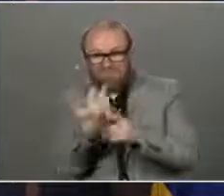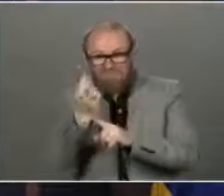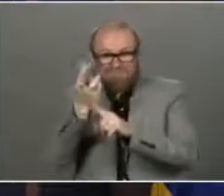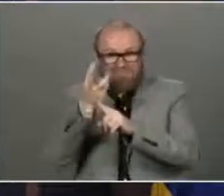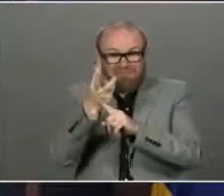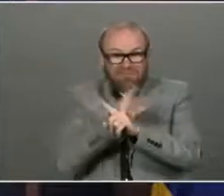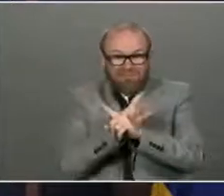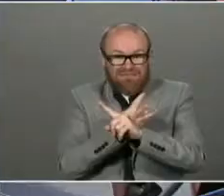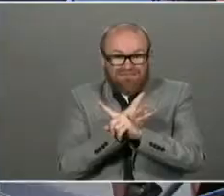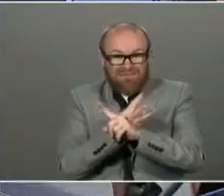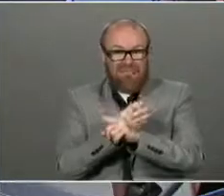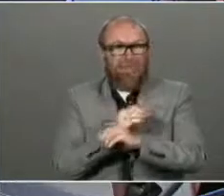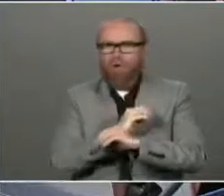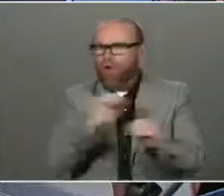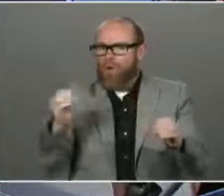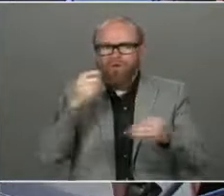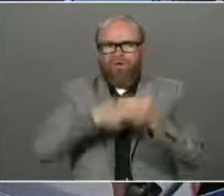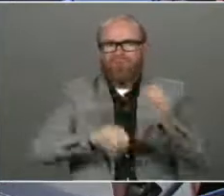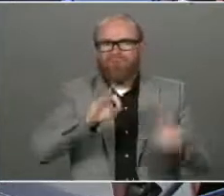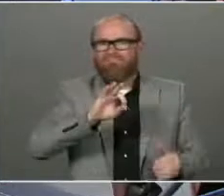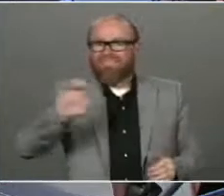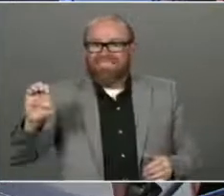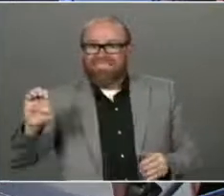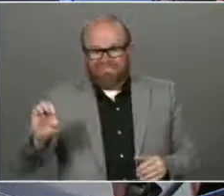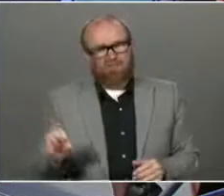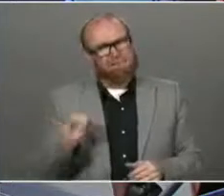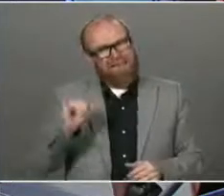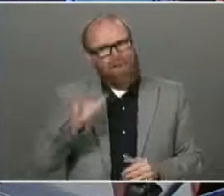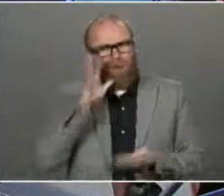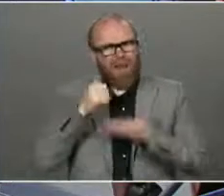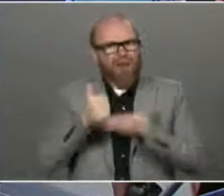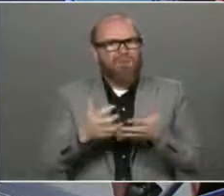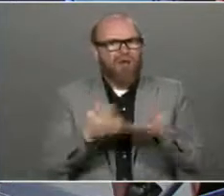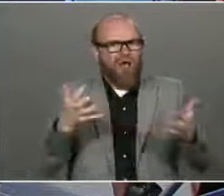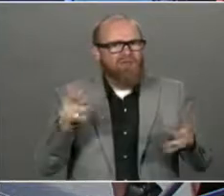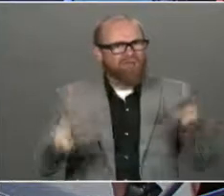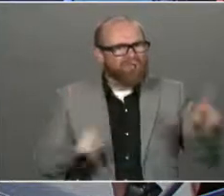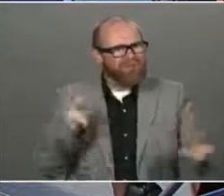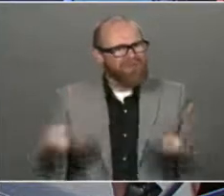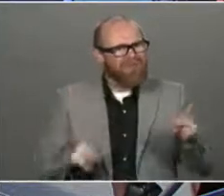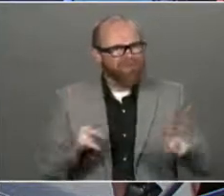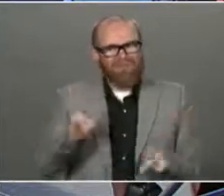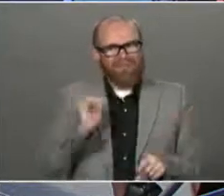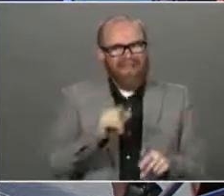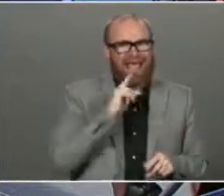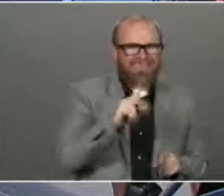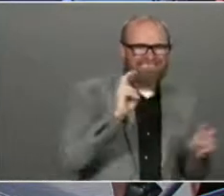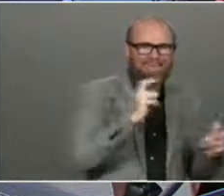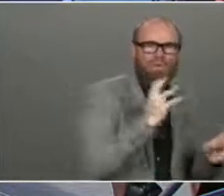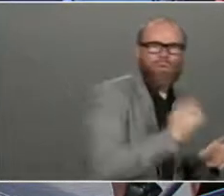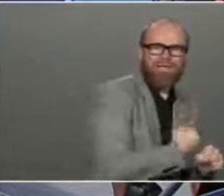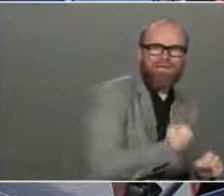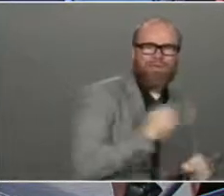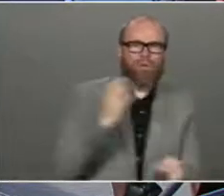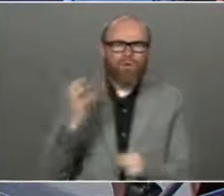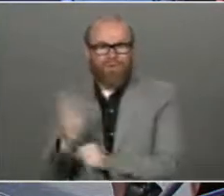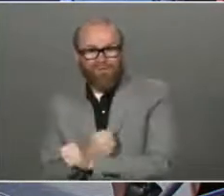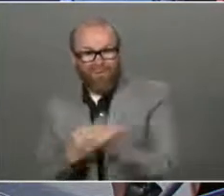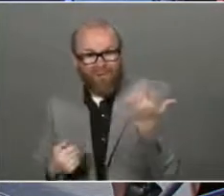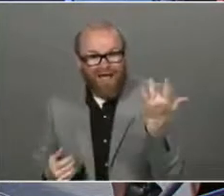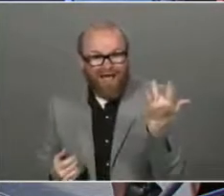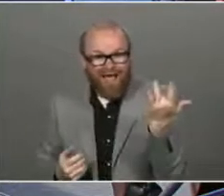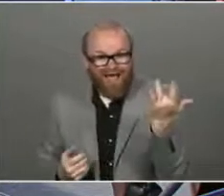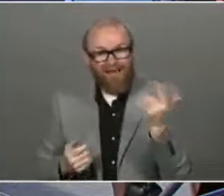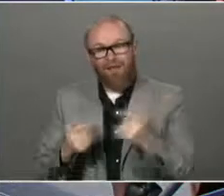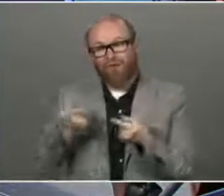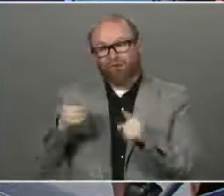like that. We know that wouldn't help everyone, but that's a real win-win, because first of all, we saw the numbers